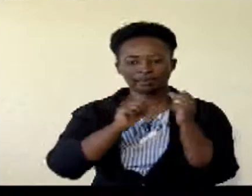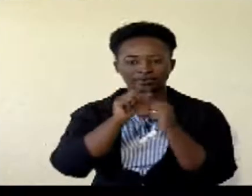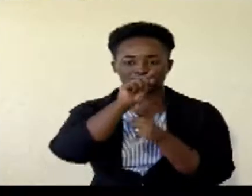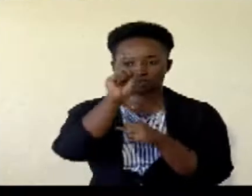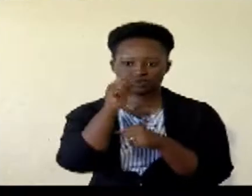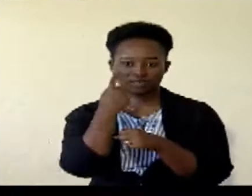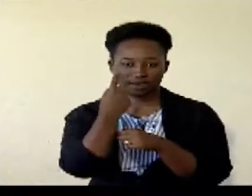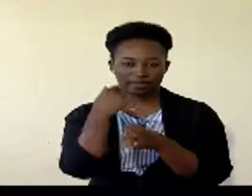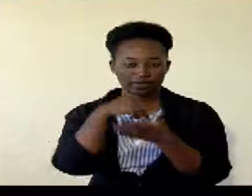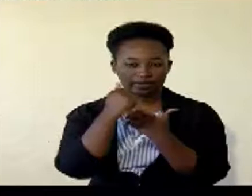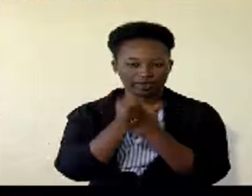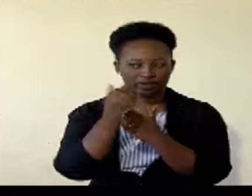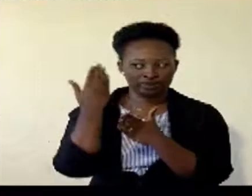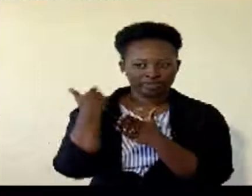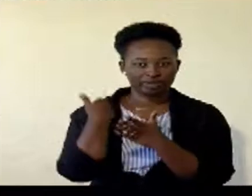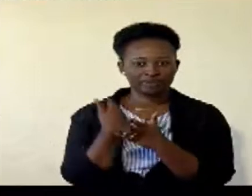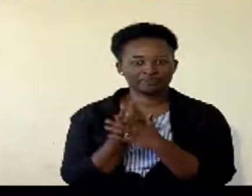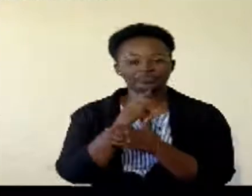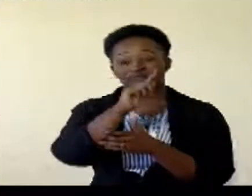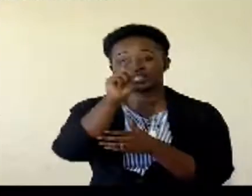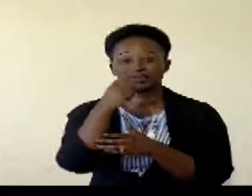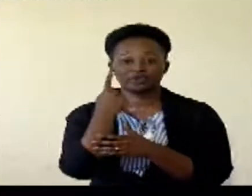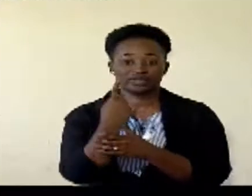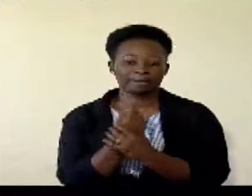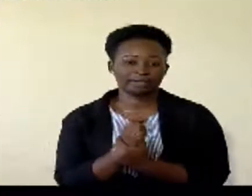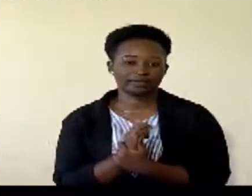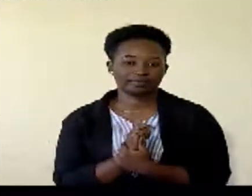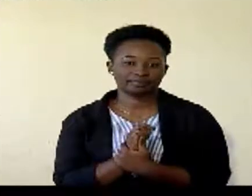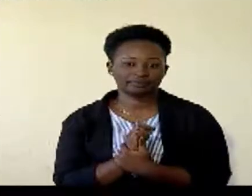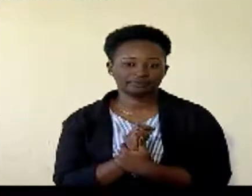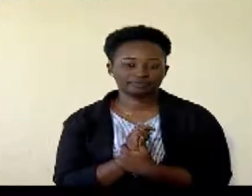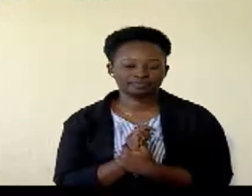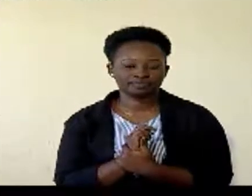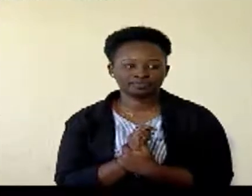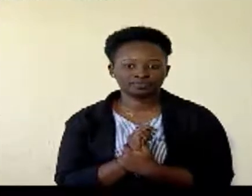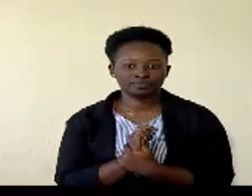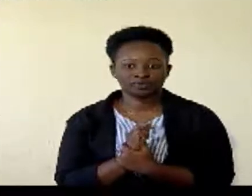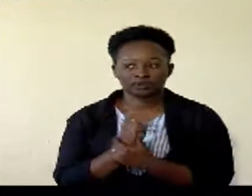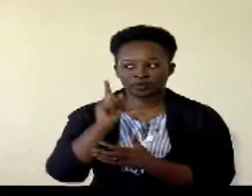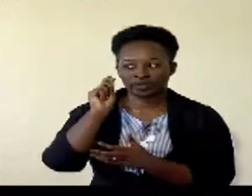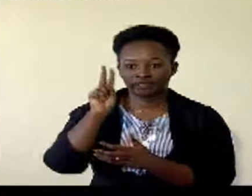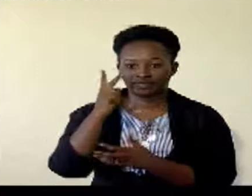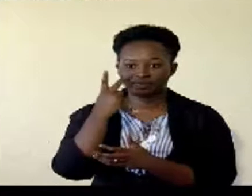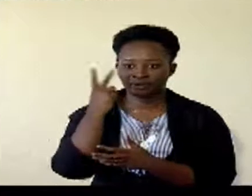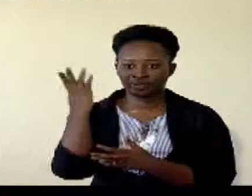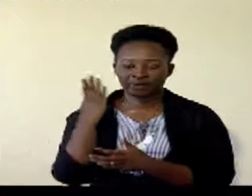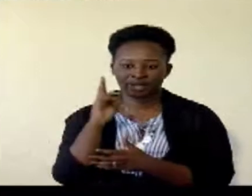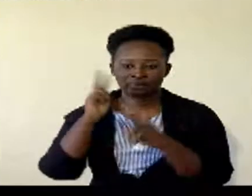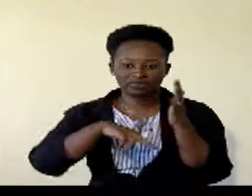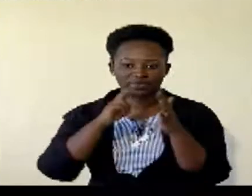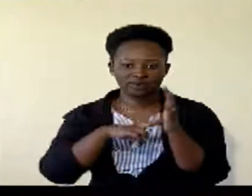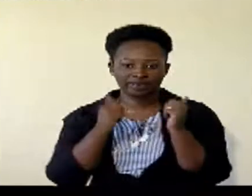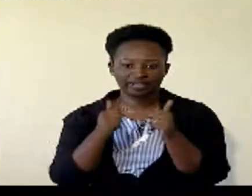1, because that was previously. So question 1, which is on the screen, I hope you can read with